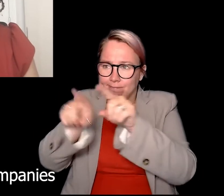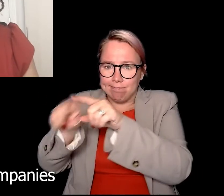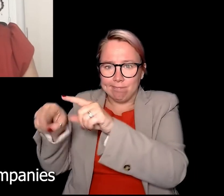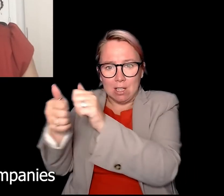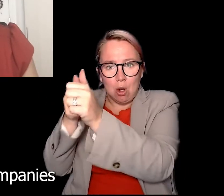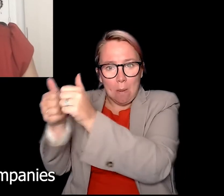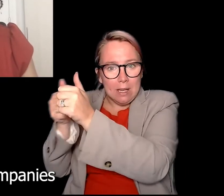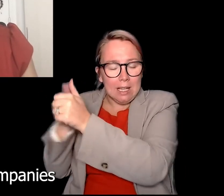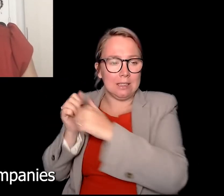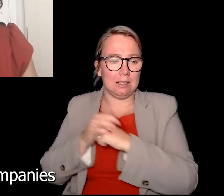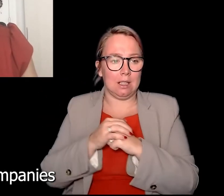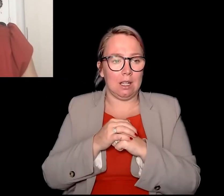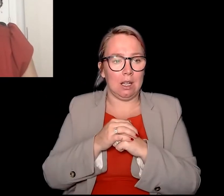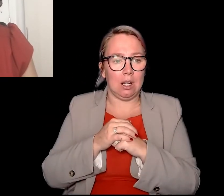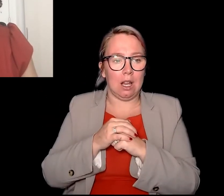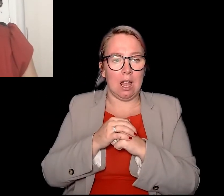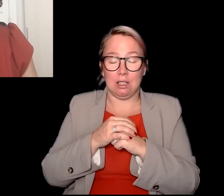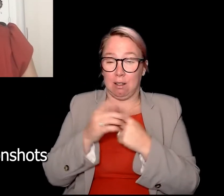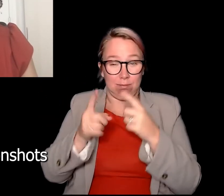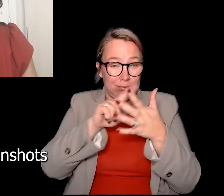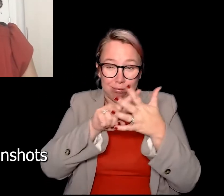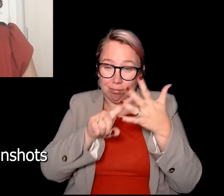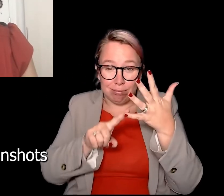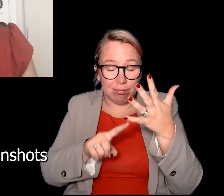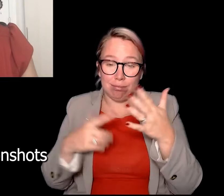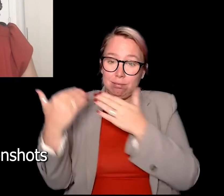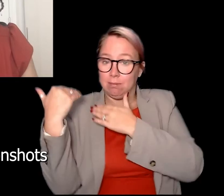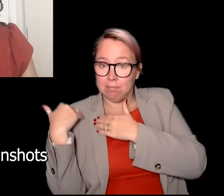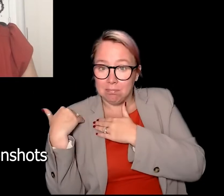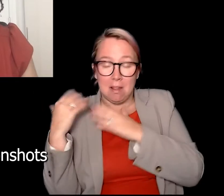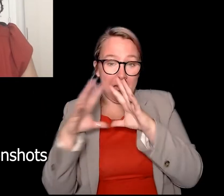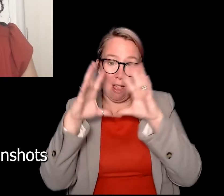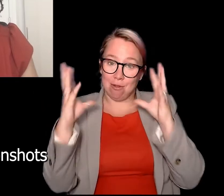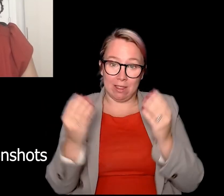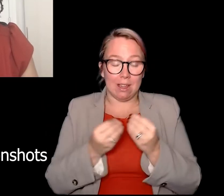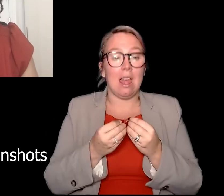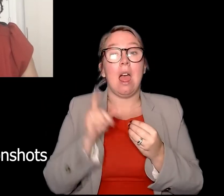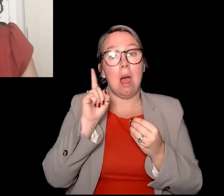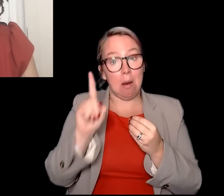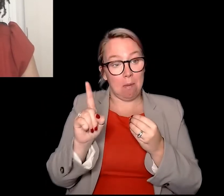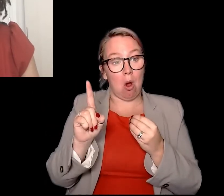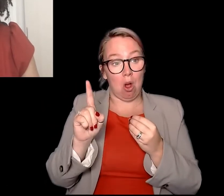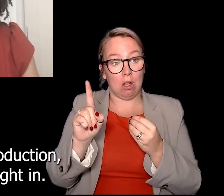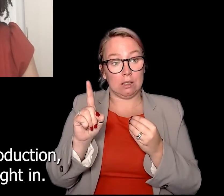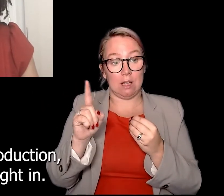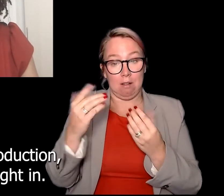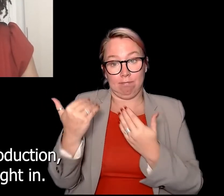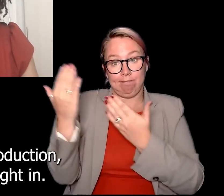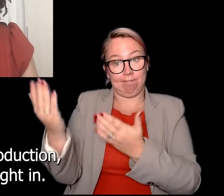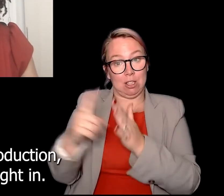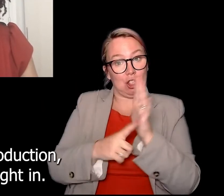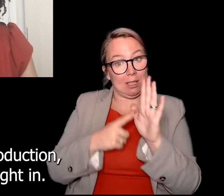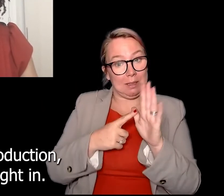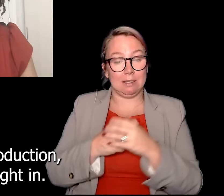has worked for a number of amazing companies, chasing anything from moonshots to the moon, and in between. But